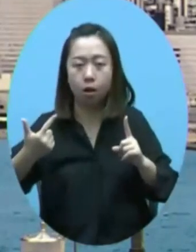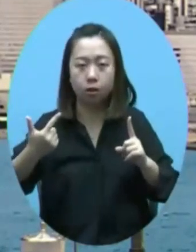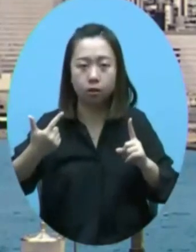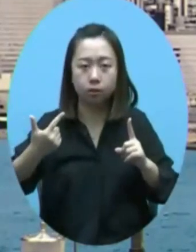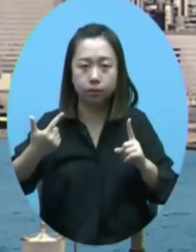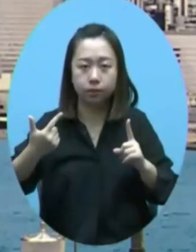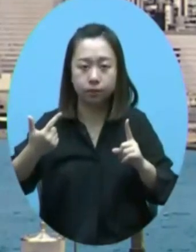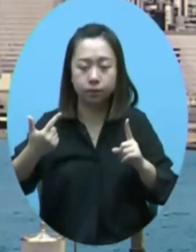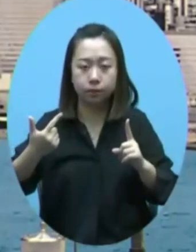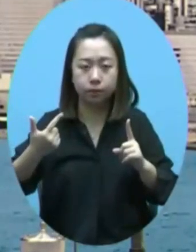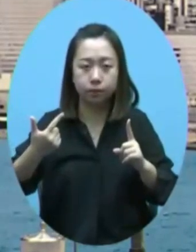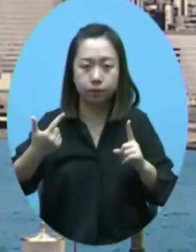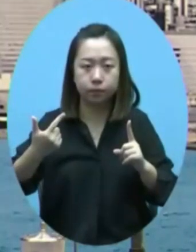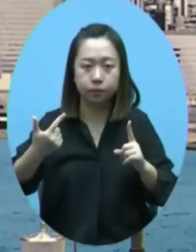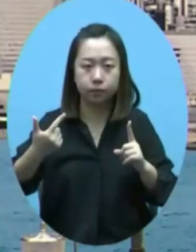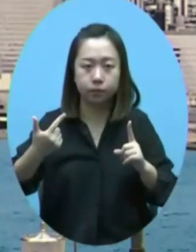1398,